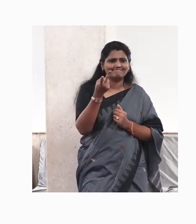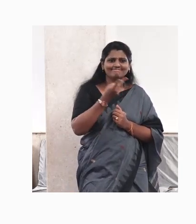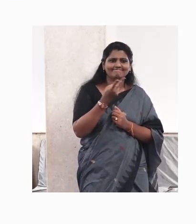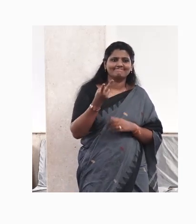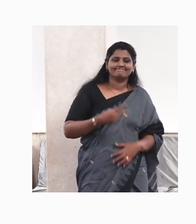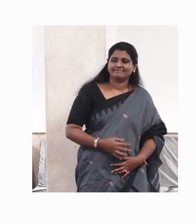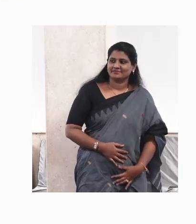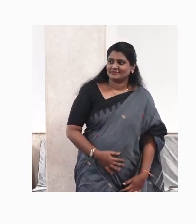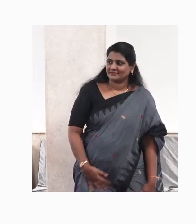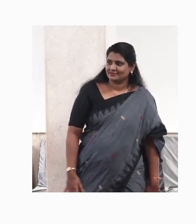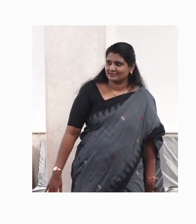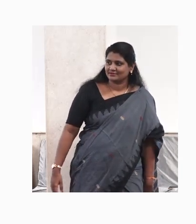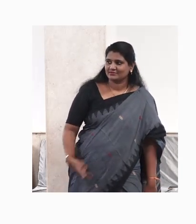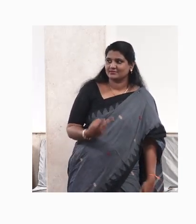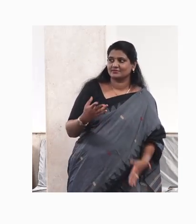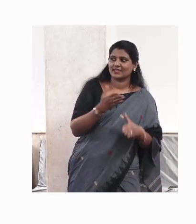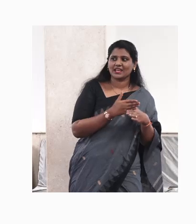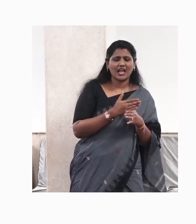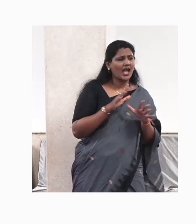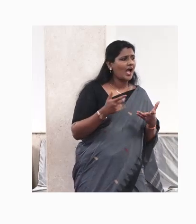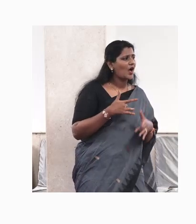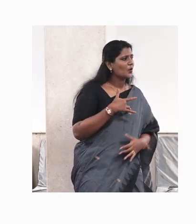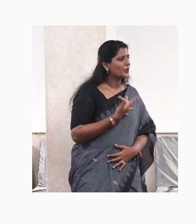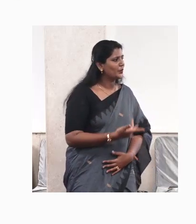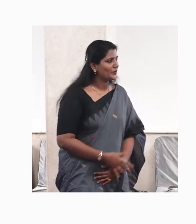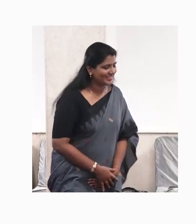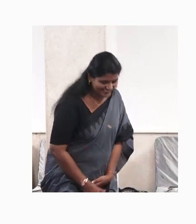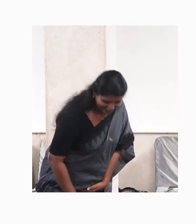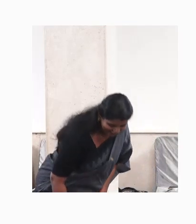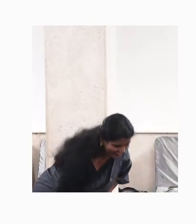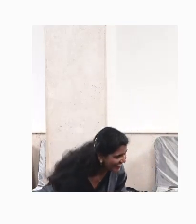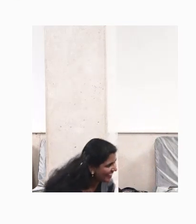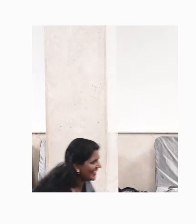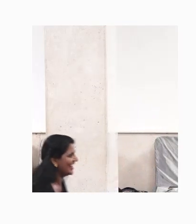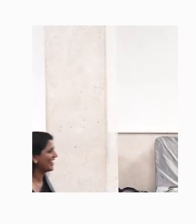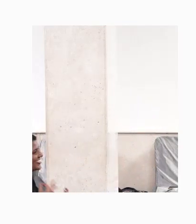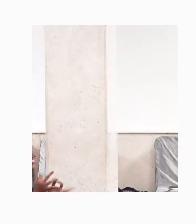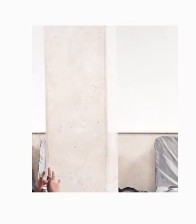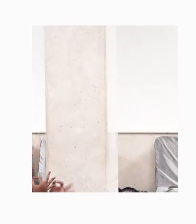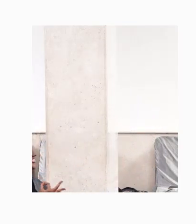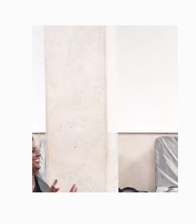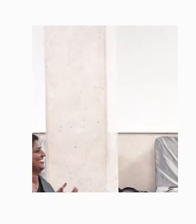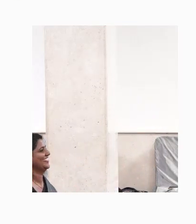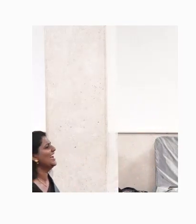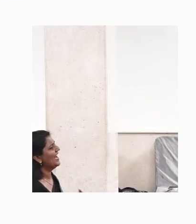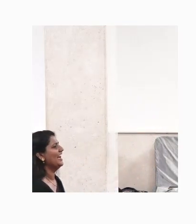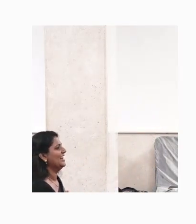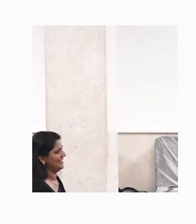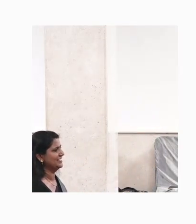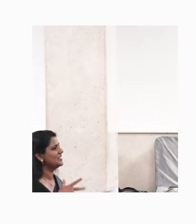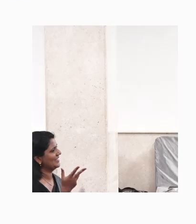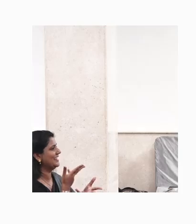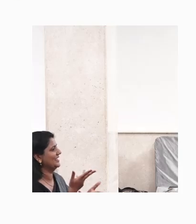each other, just share. How do you feel now here, listening what you heard? What solicitate